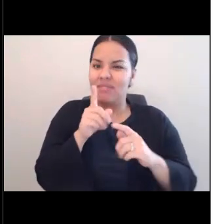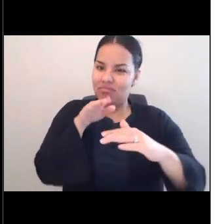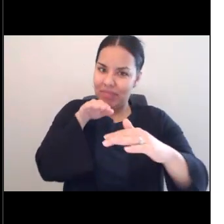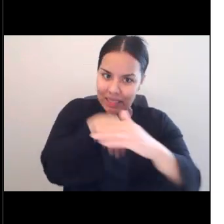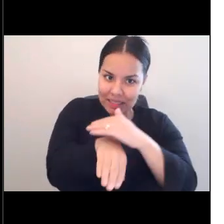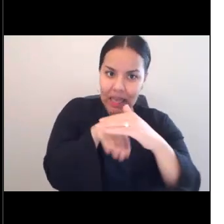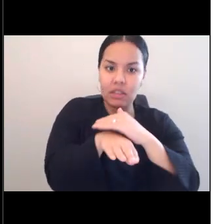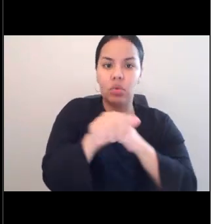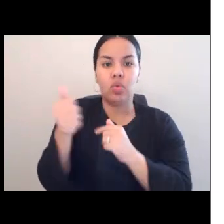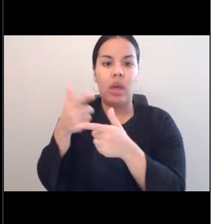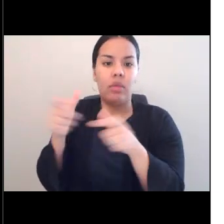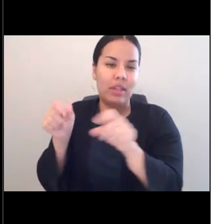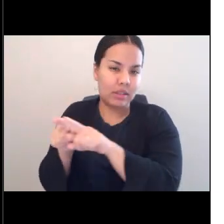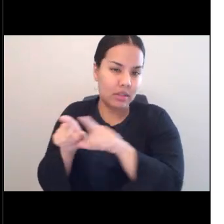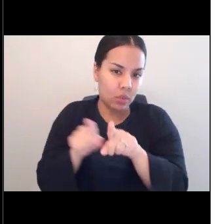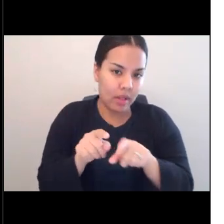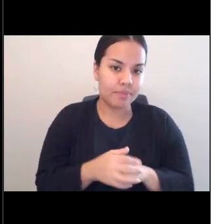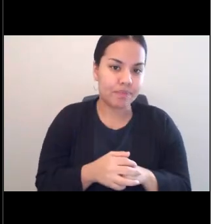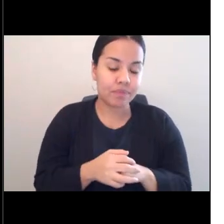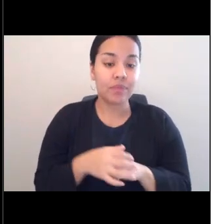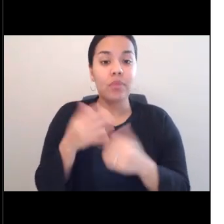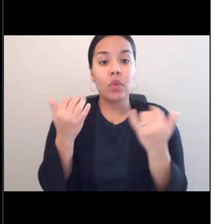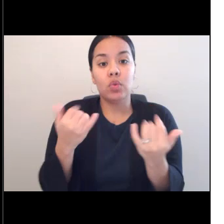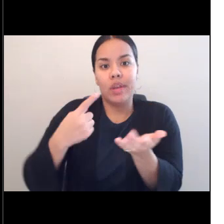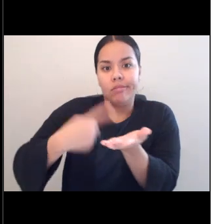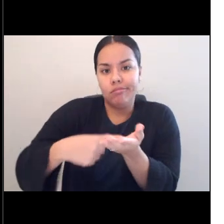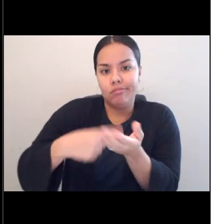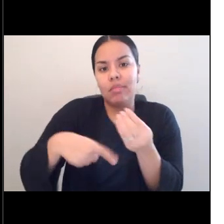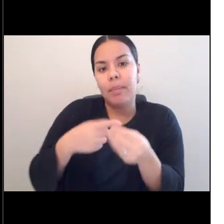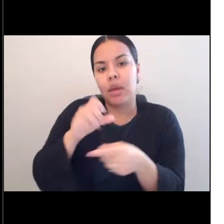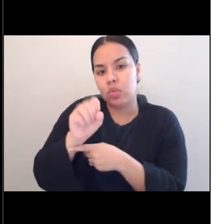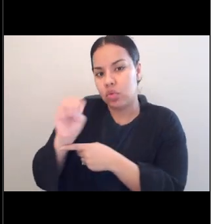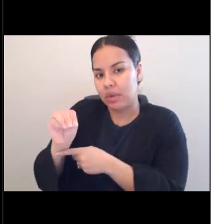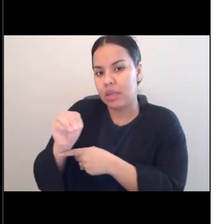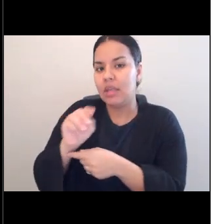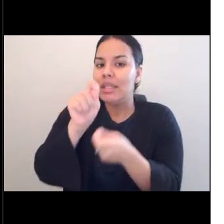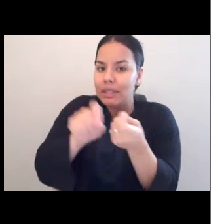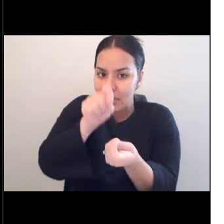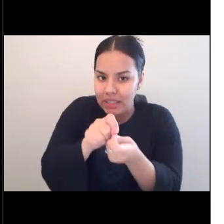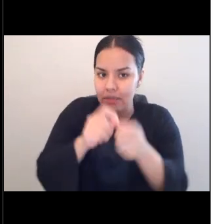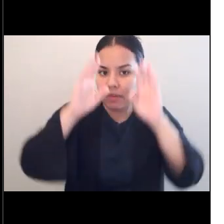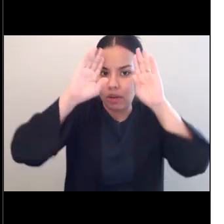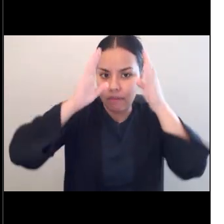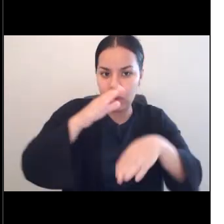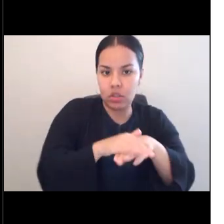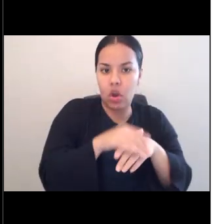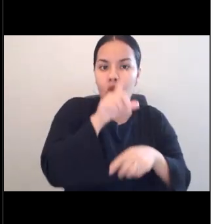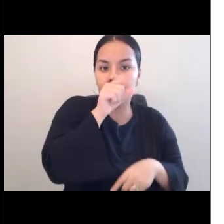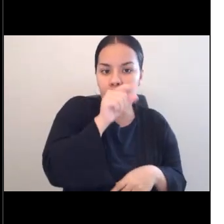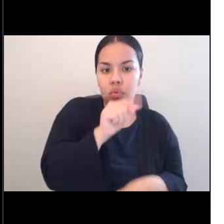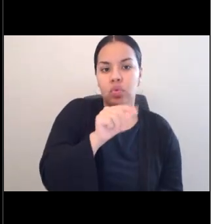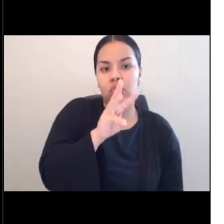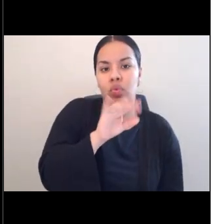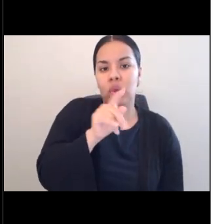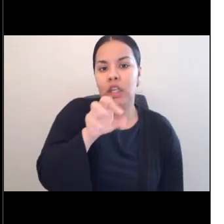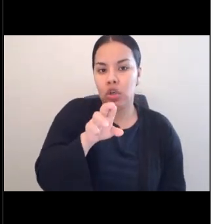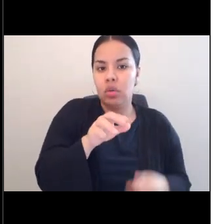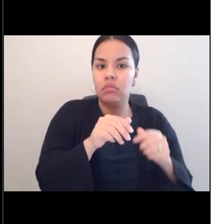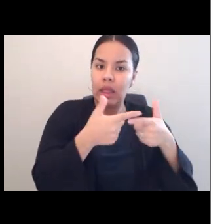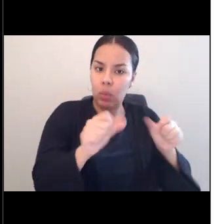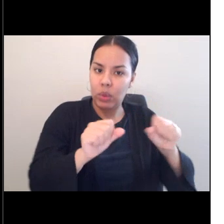as well. So we're talking about social media with a specific focus on Linguist Twitter, and we know that Twitter